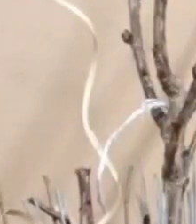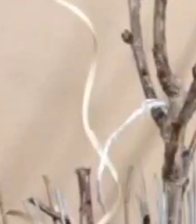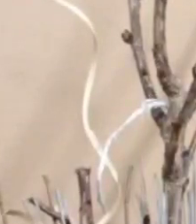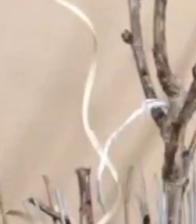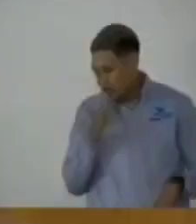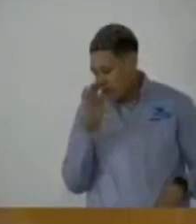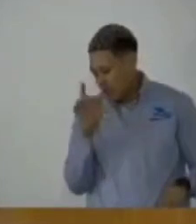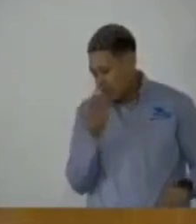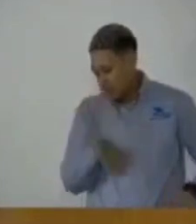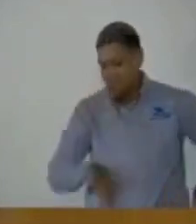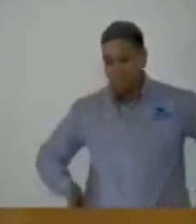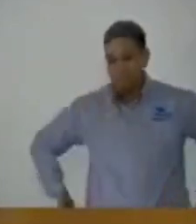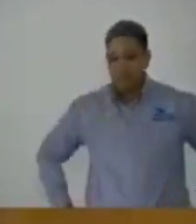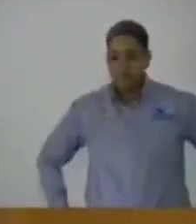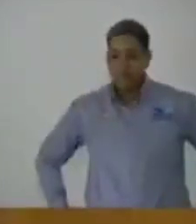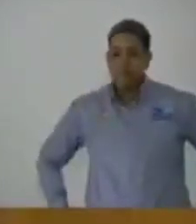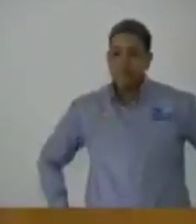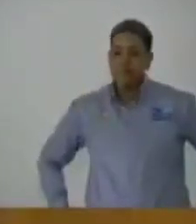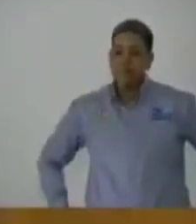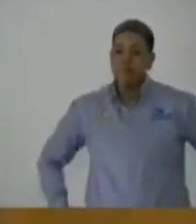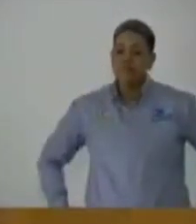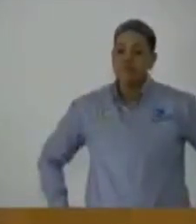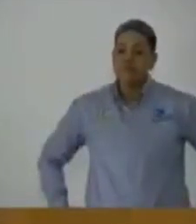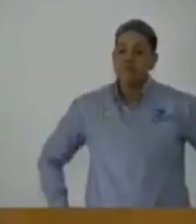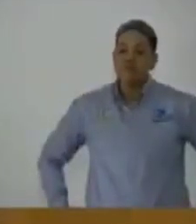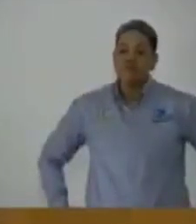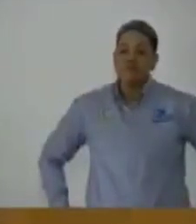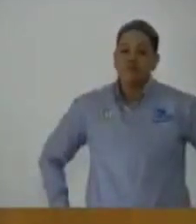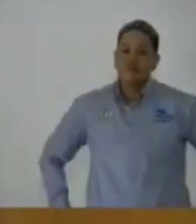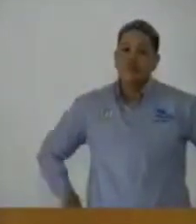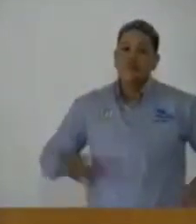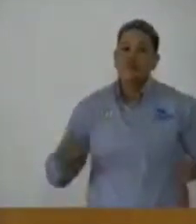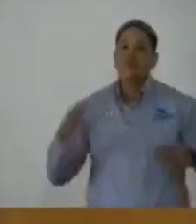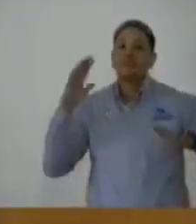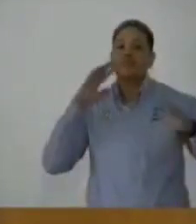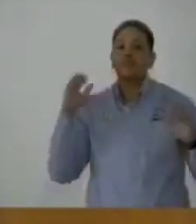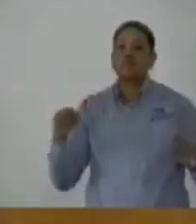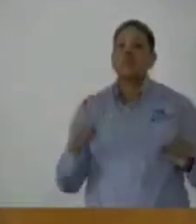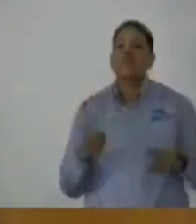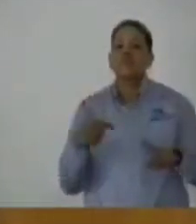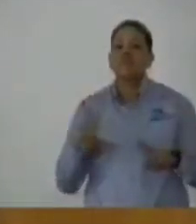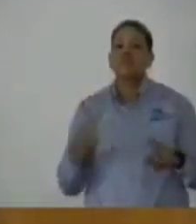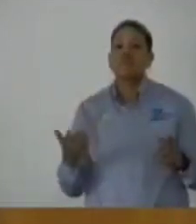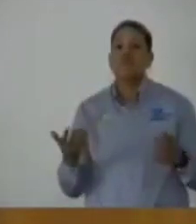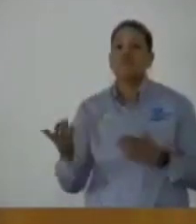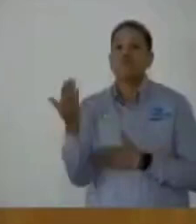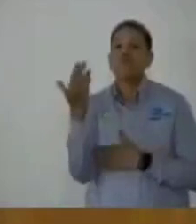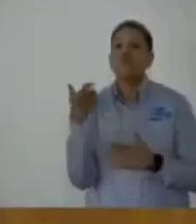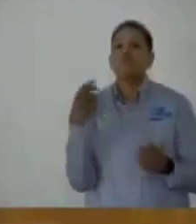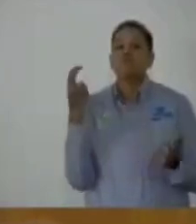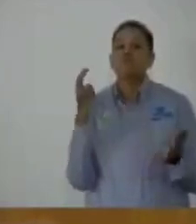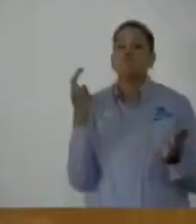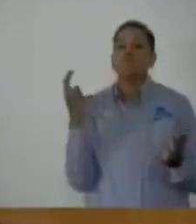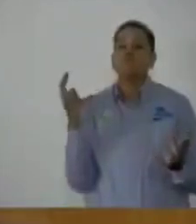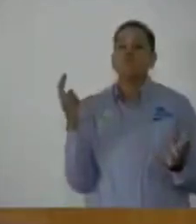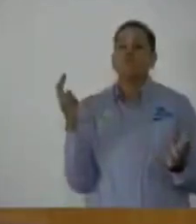presentation. Now, Mr. President, I stand this morning,